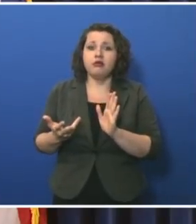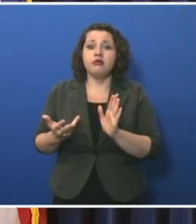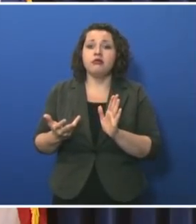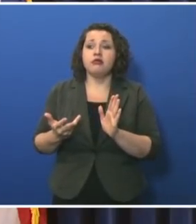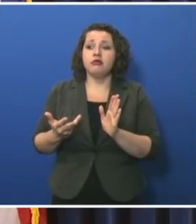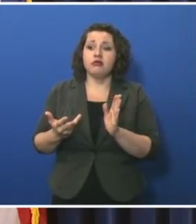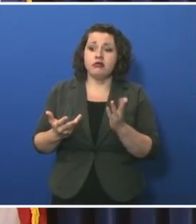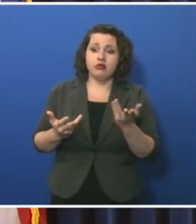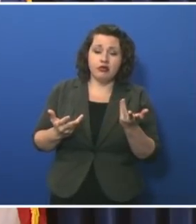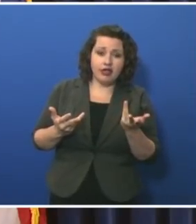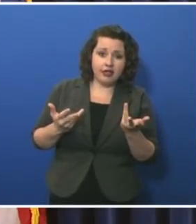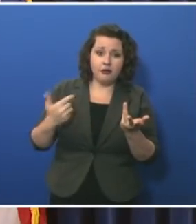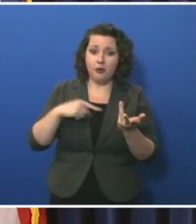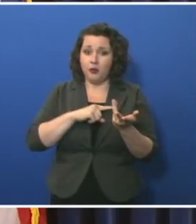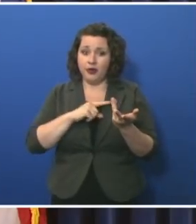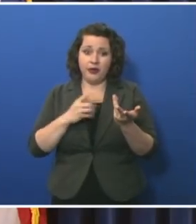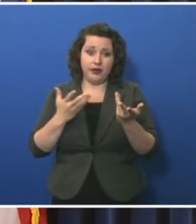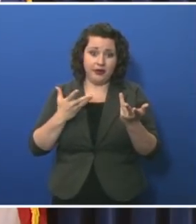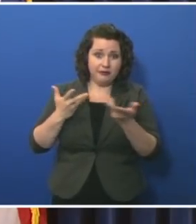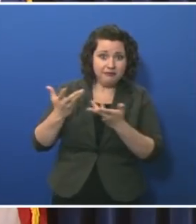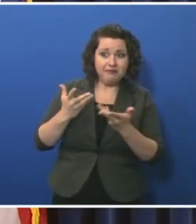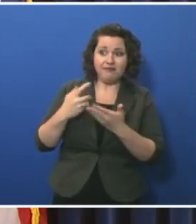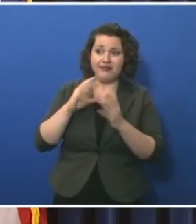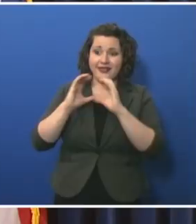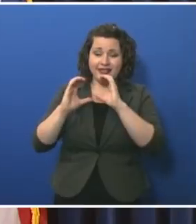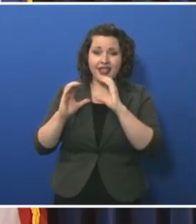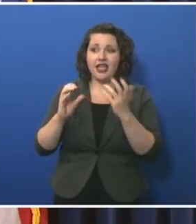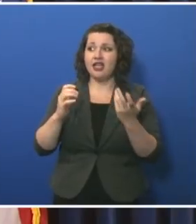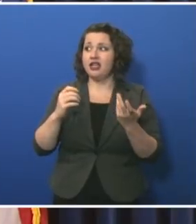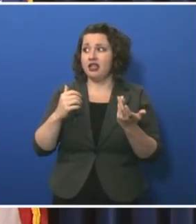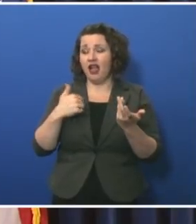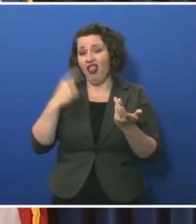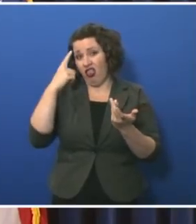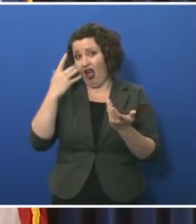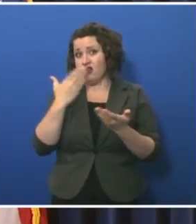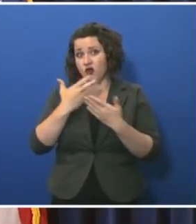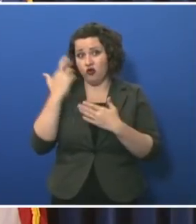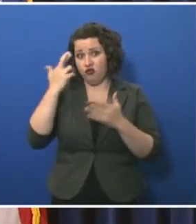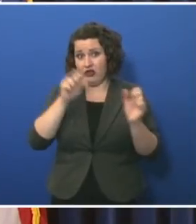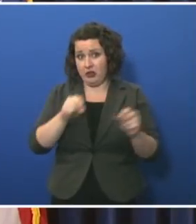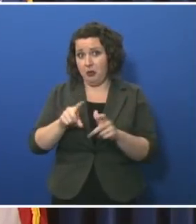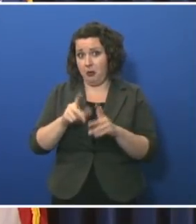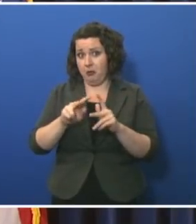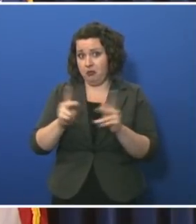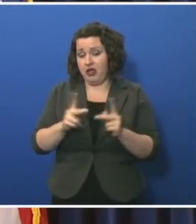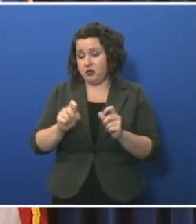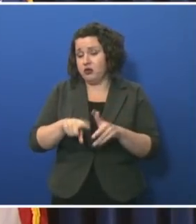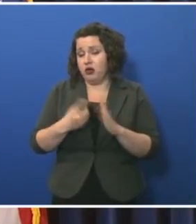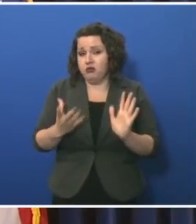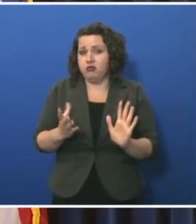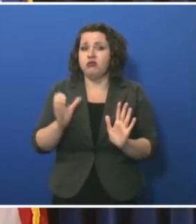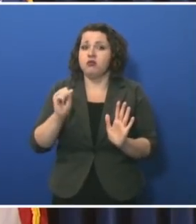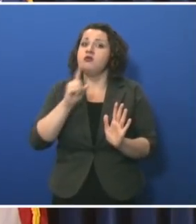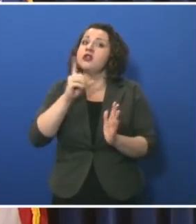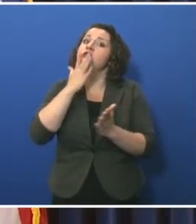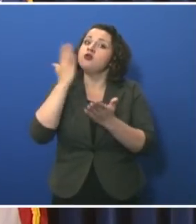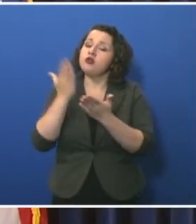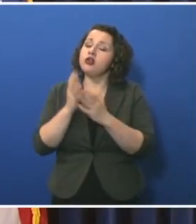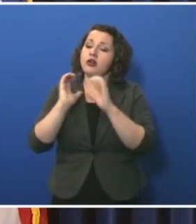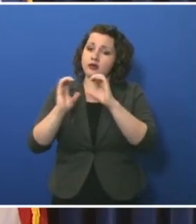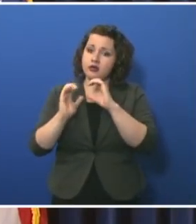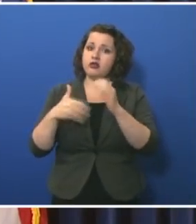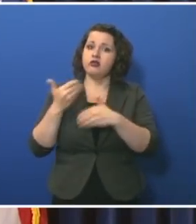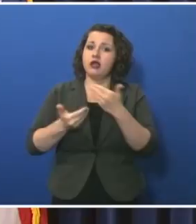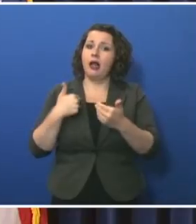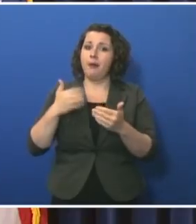in earnest. We're having a conversation, but I thought it was a reasonable place to start, and so we've had some really good conversations, and I'm hoping